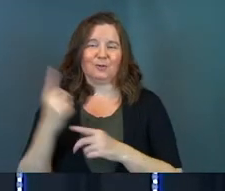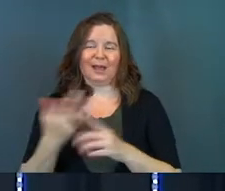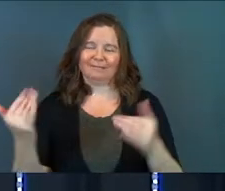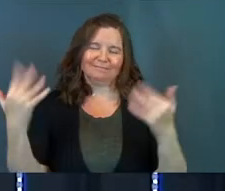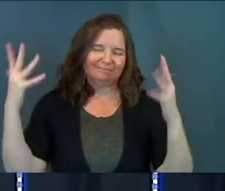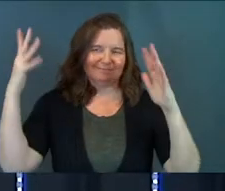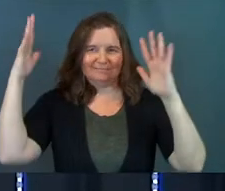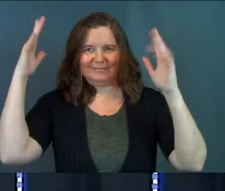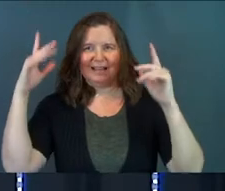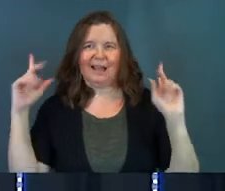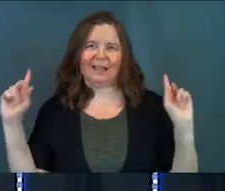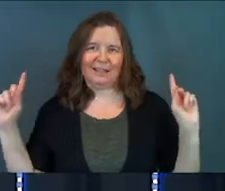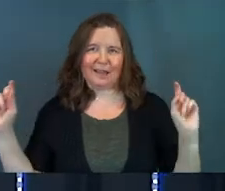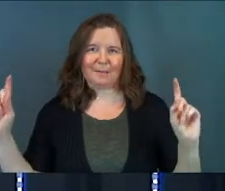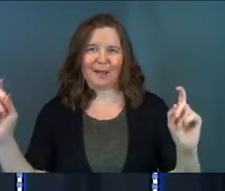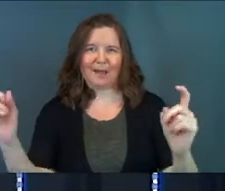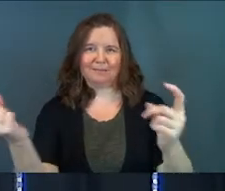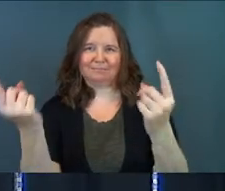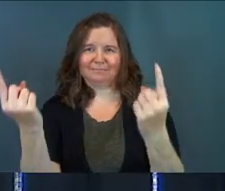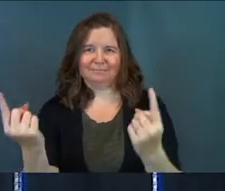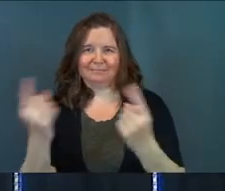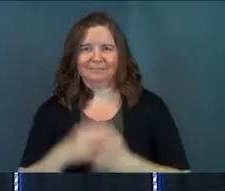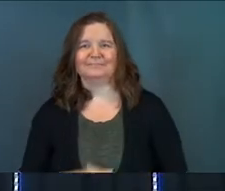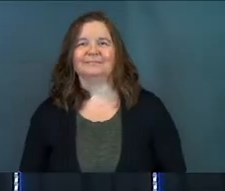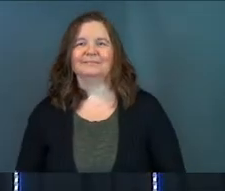Give them a hand as they come on up.